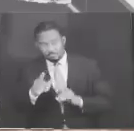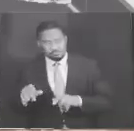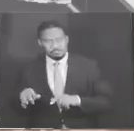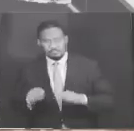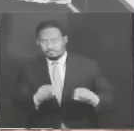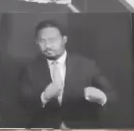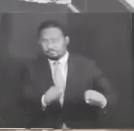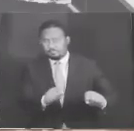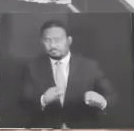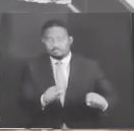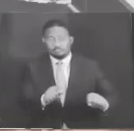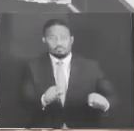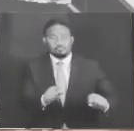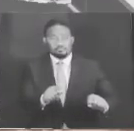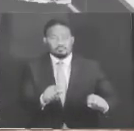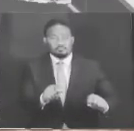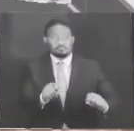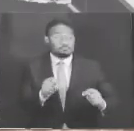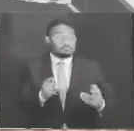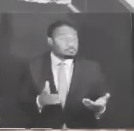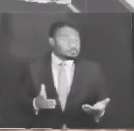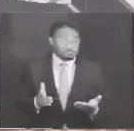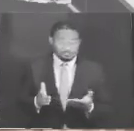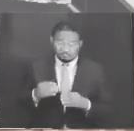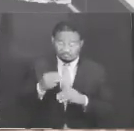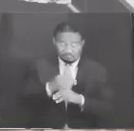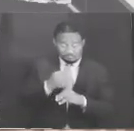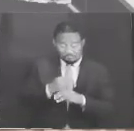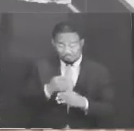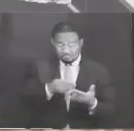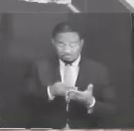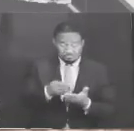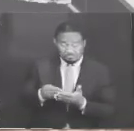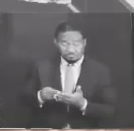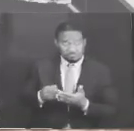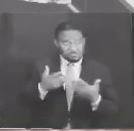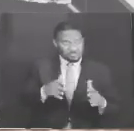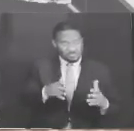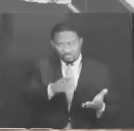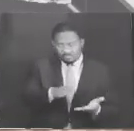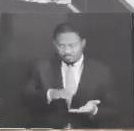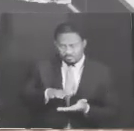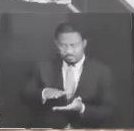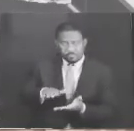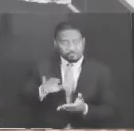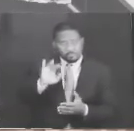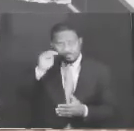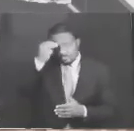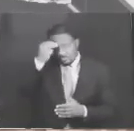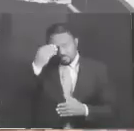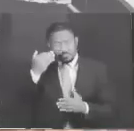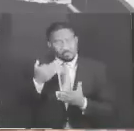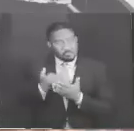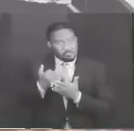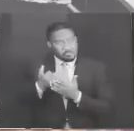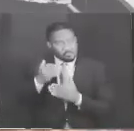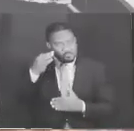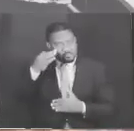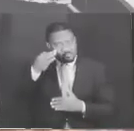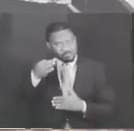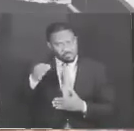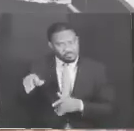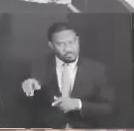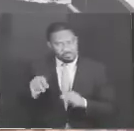and expenditure returns submitted to the Ministry of Finance before any subsequent release will be made. Mr.